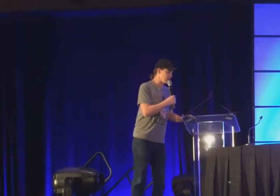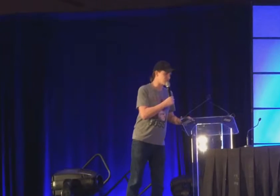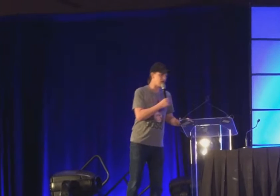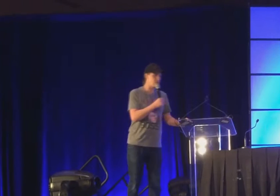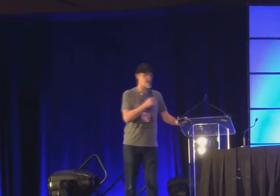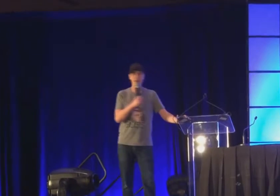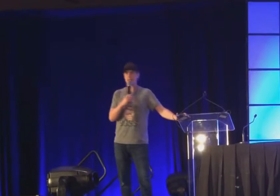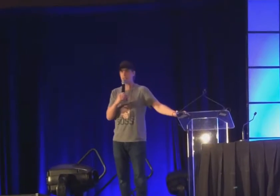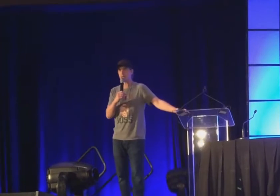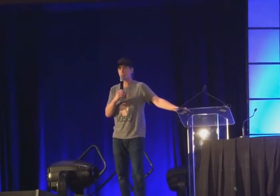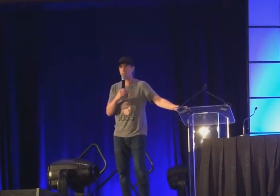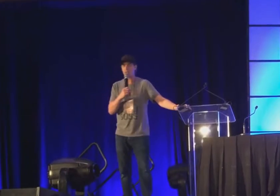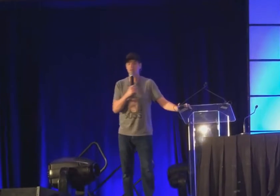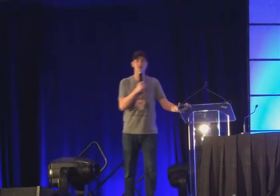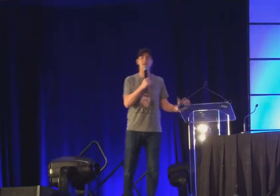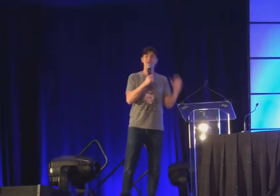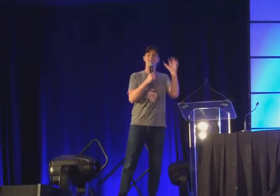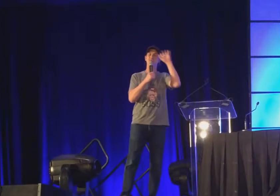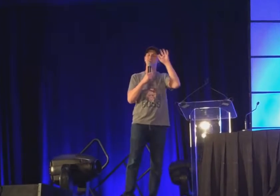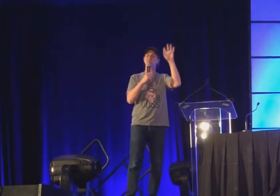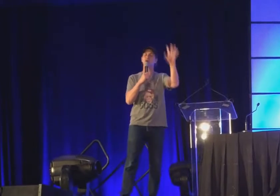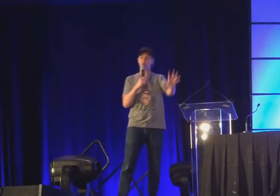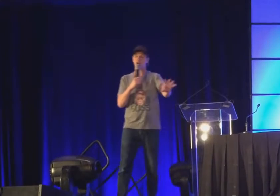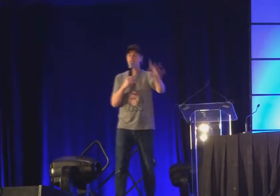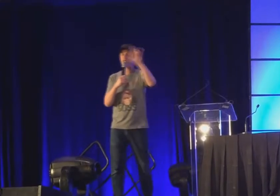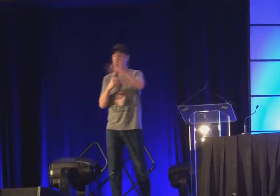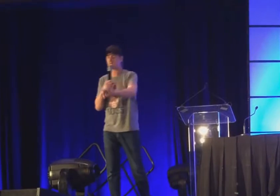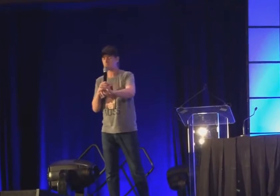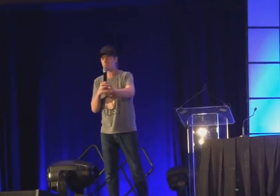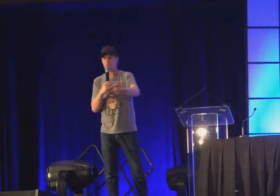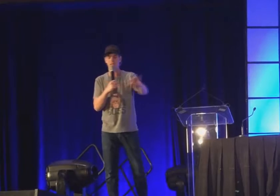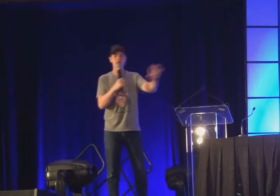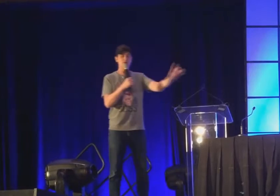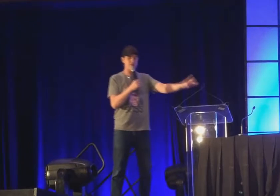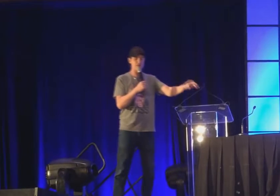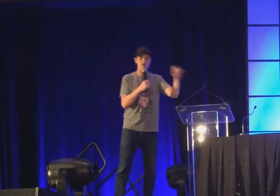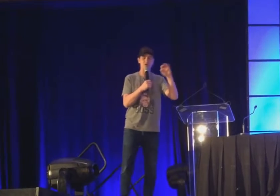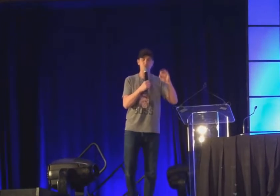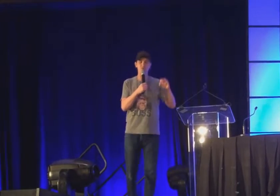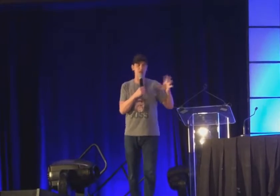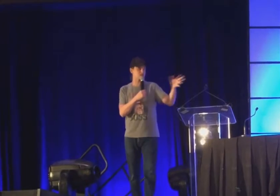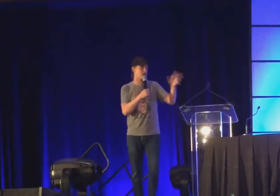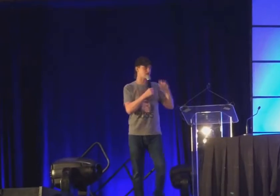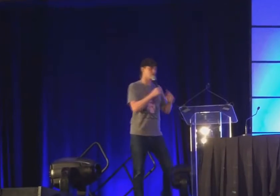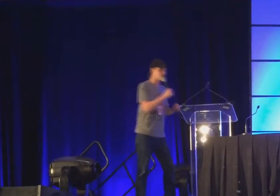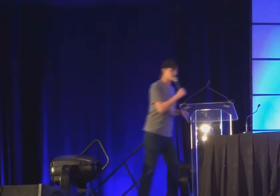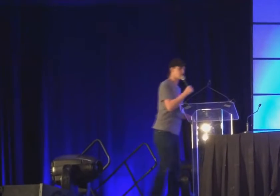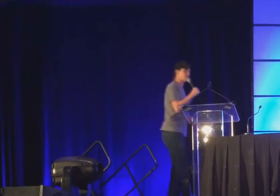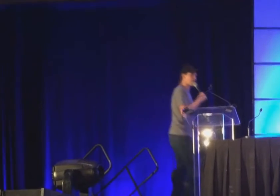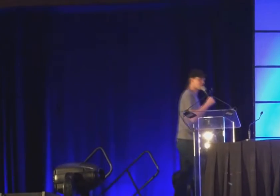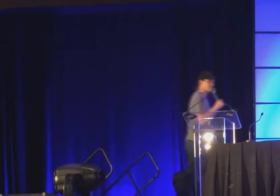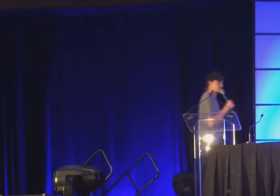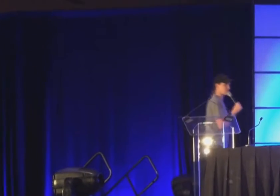What's his name? He was Magneto, and I'm sorry, not Magneto. Sorry, Juggernaut in the X-Men movie. Oh, Vinnie Jones. Vinnie Jones, Yeah. Lock, Stock,